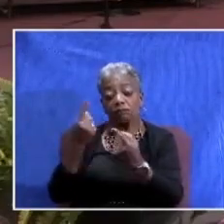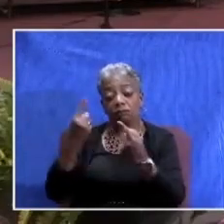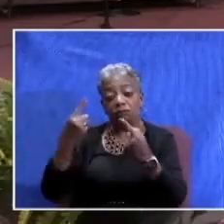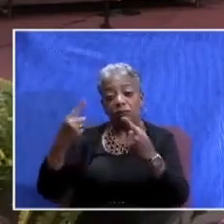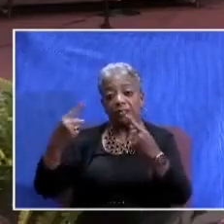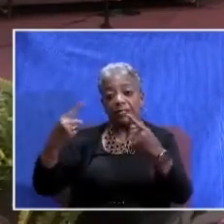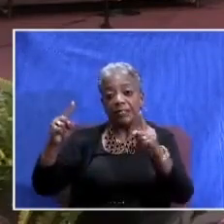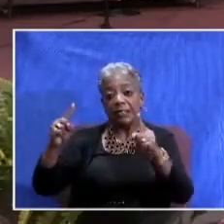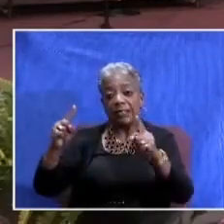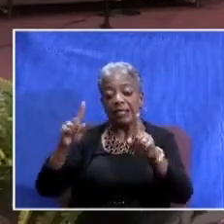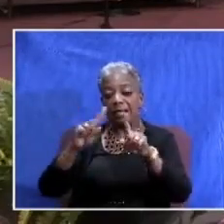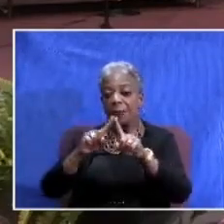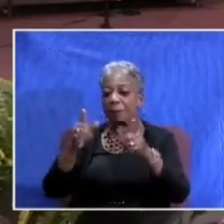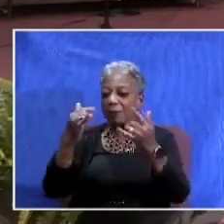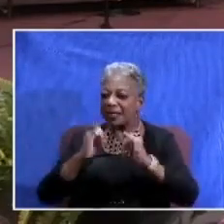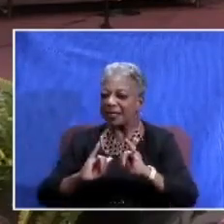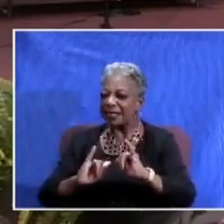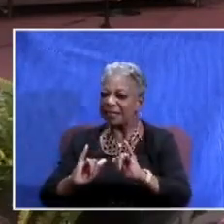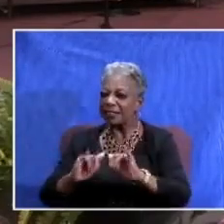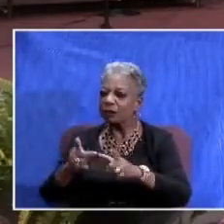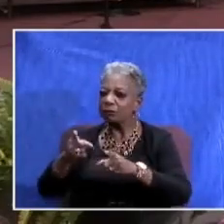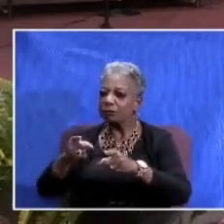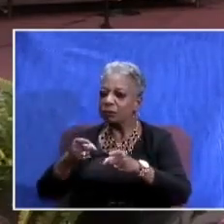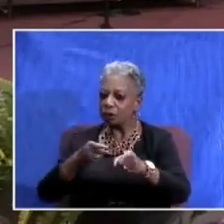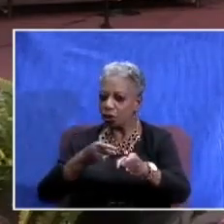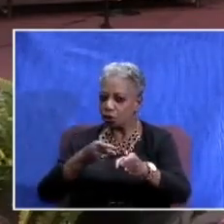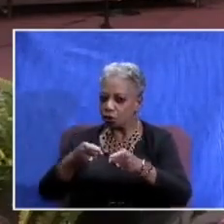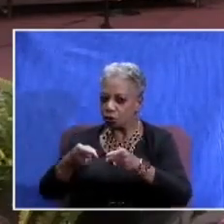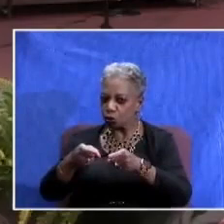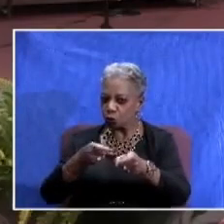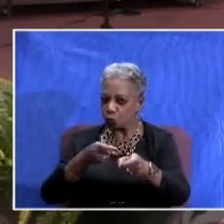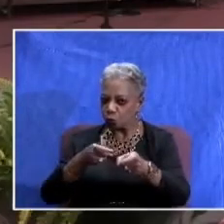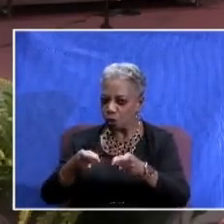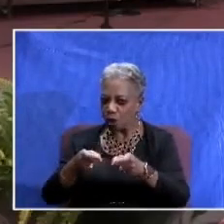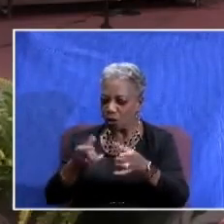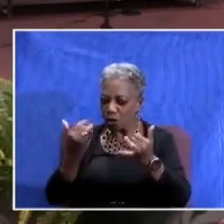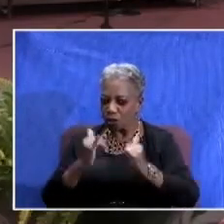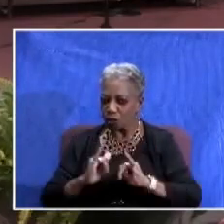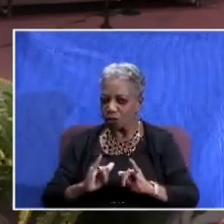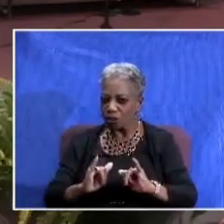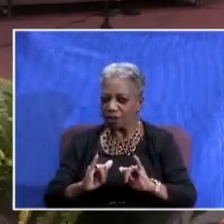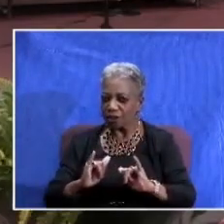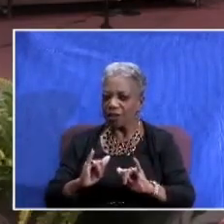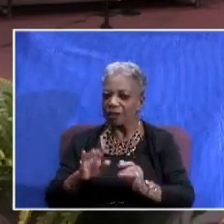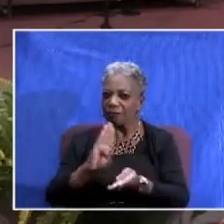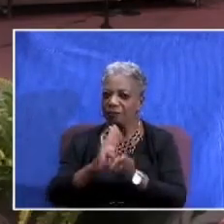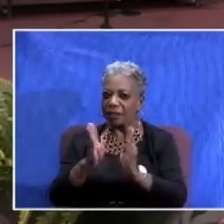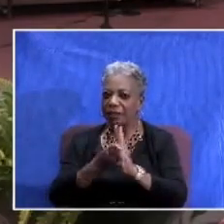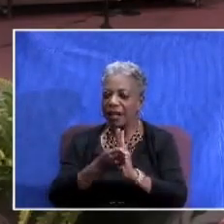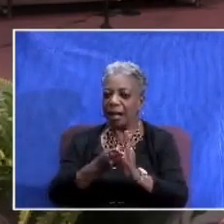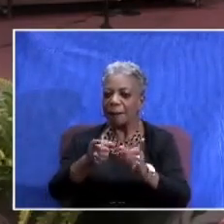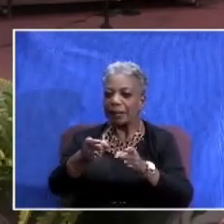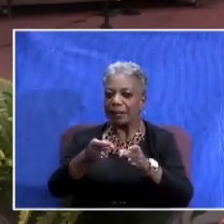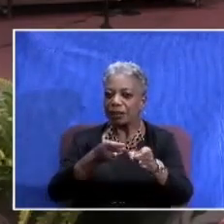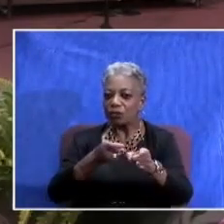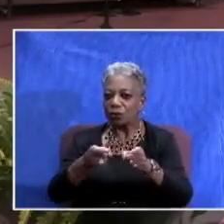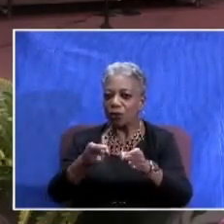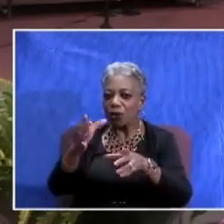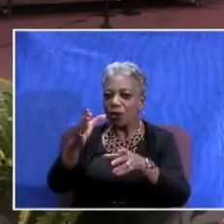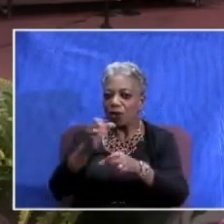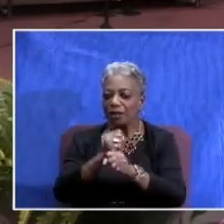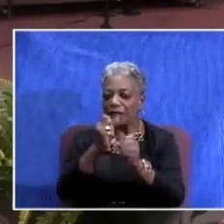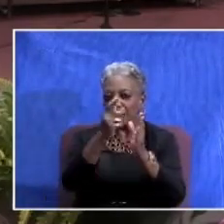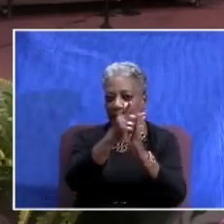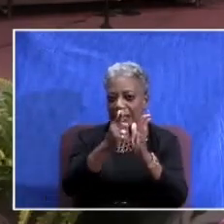But they still get to call the shots. You still dominate it. You get your law degree only to have to